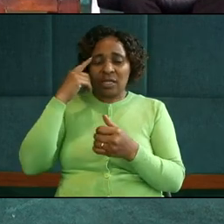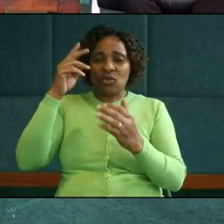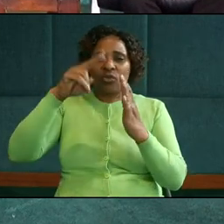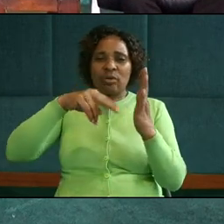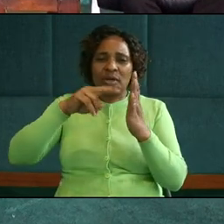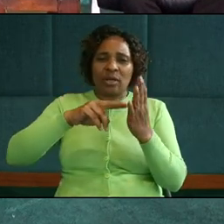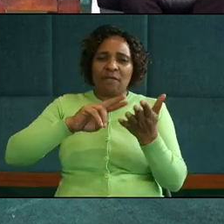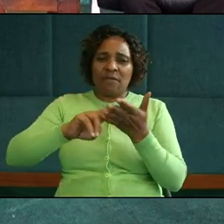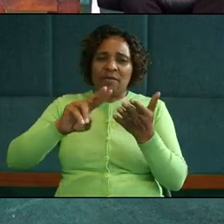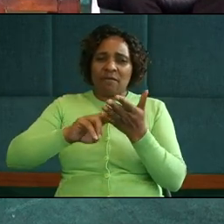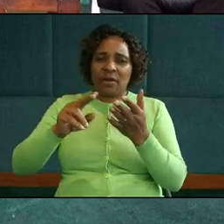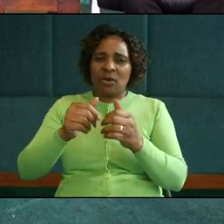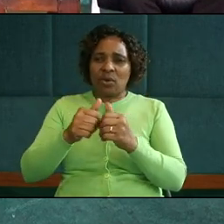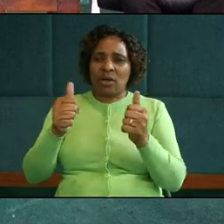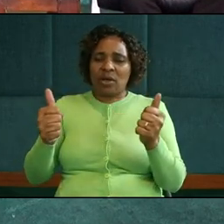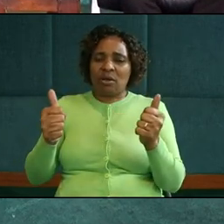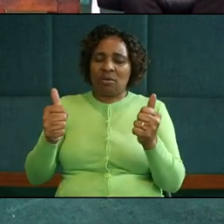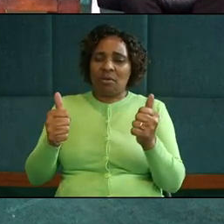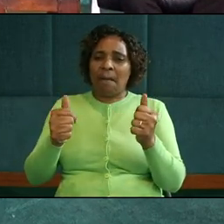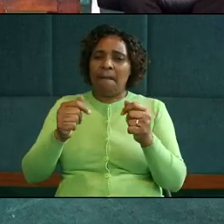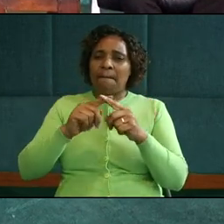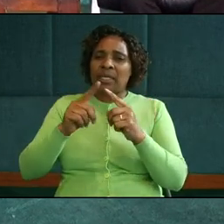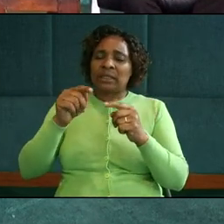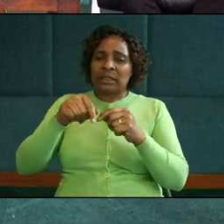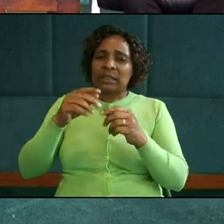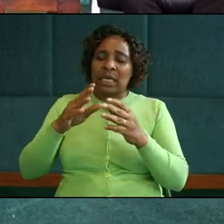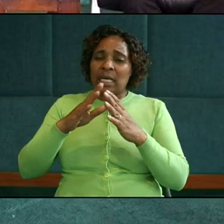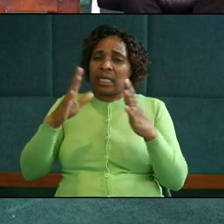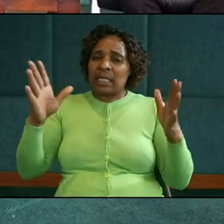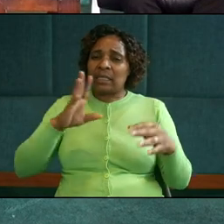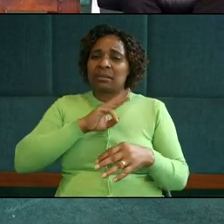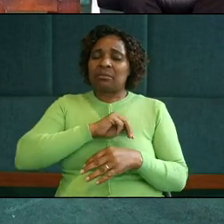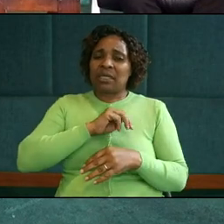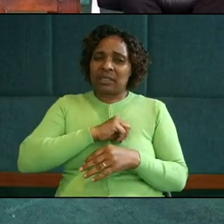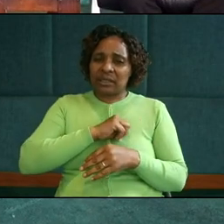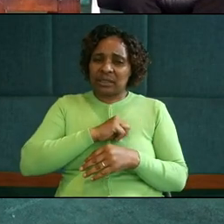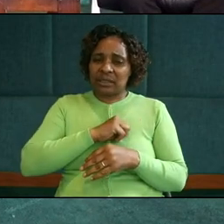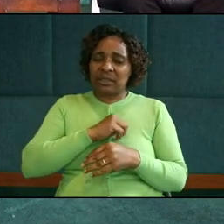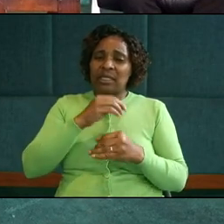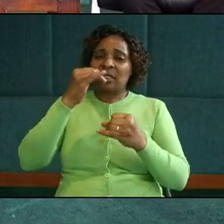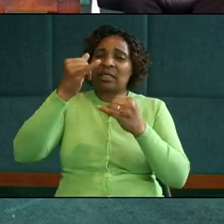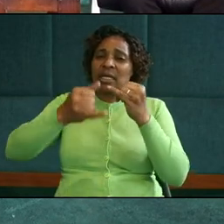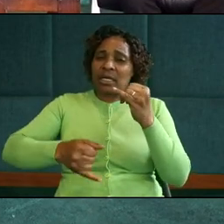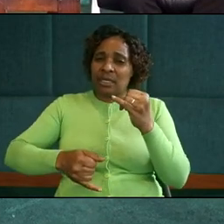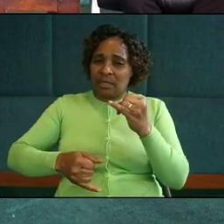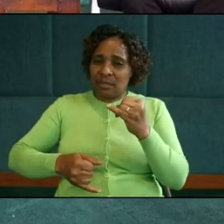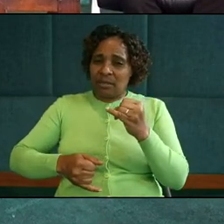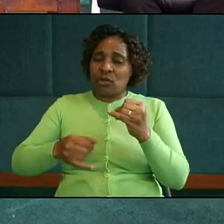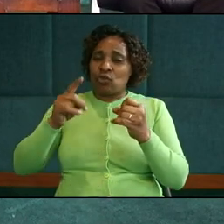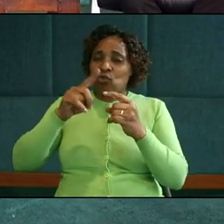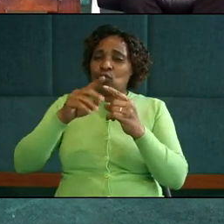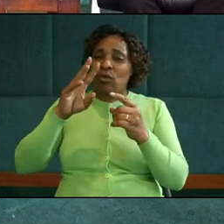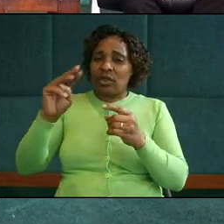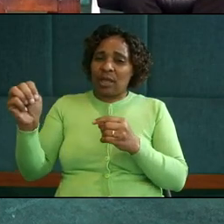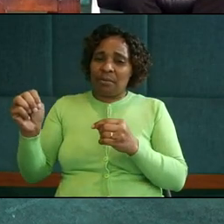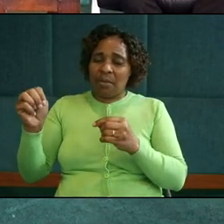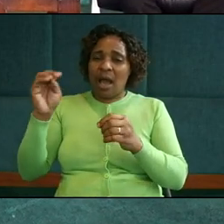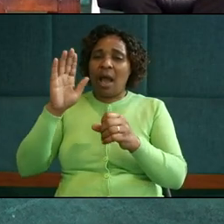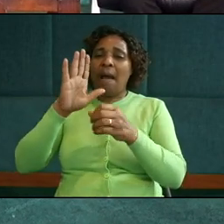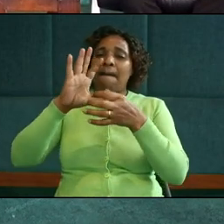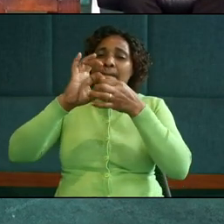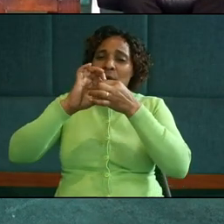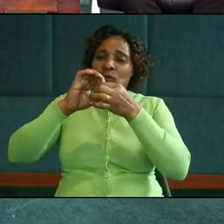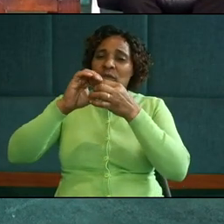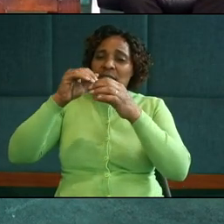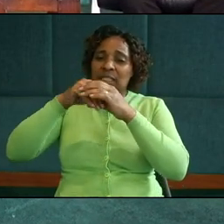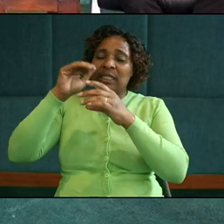the verse very well that says, but in your great mercy, you did not put an end to them or abandon them,